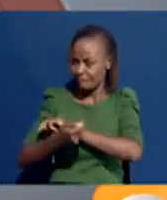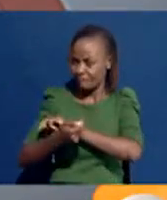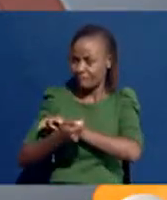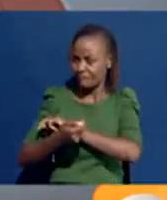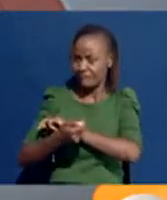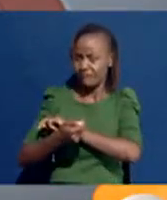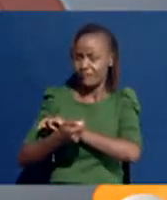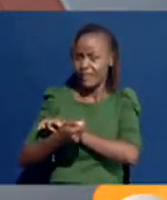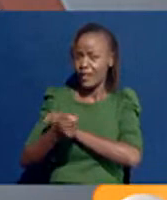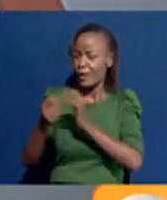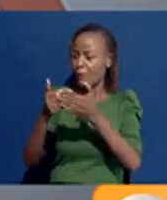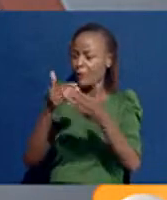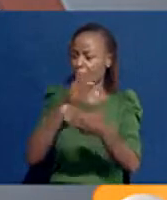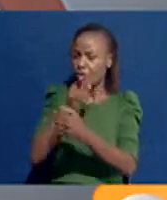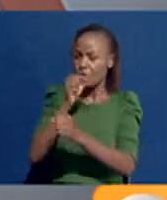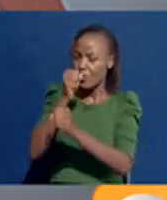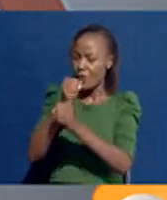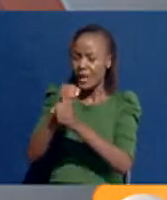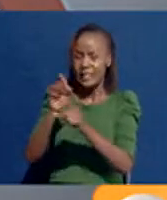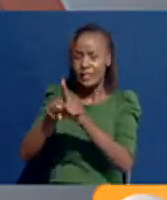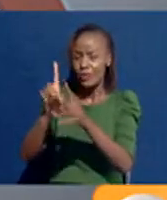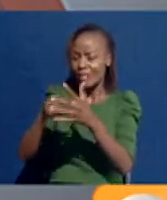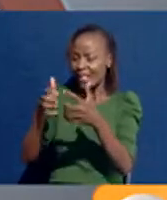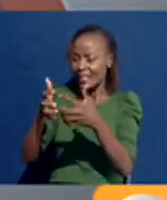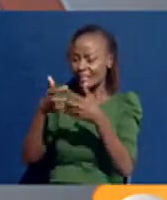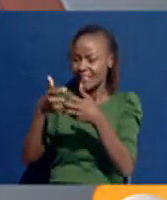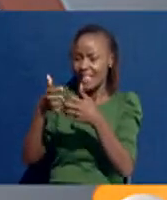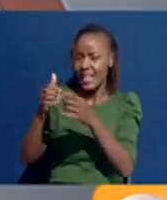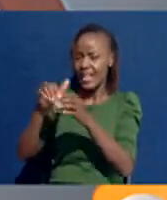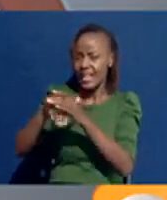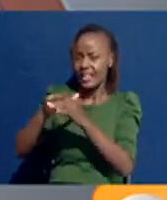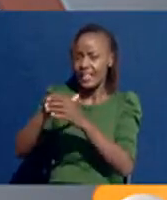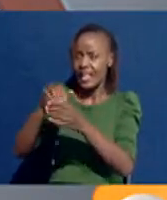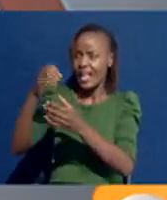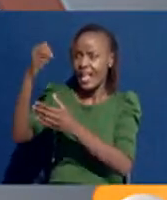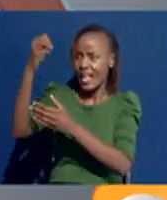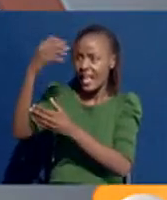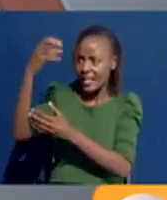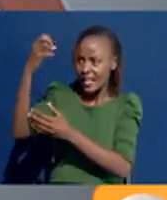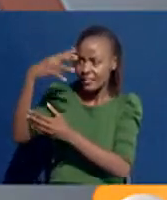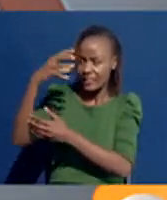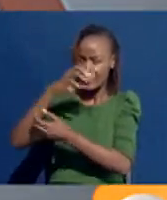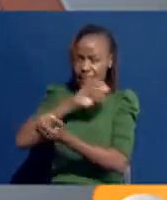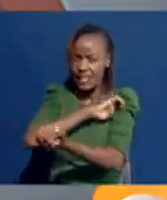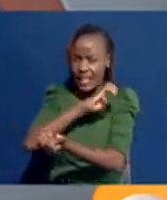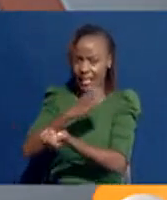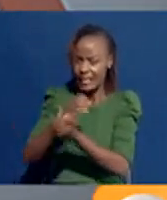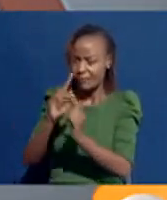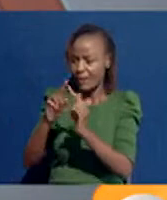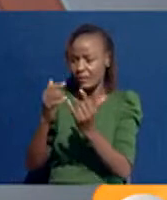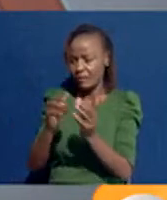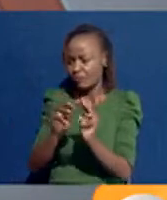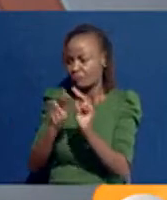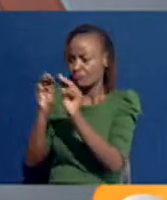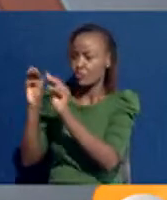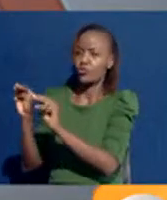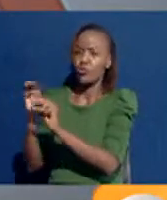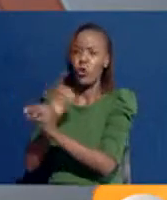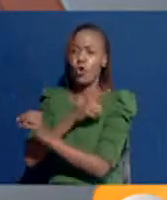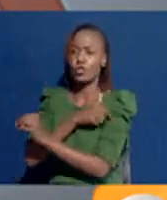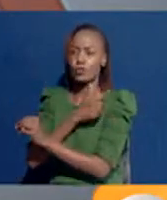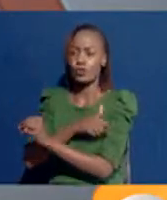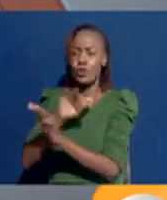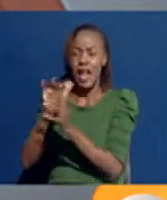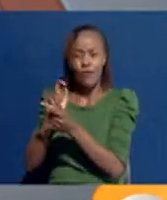energy and then now moving to the health sector. So tell us about this interesting, you know, change of